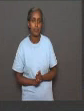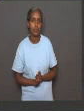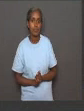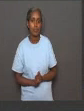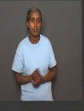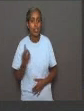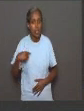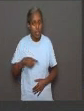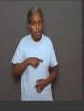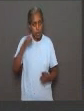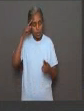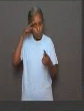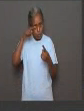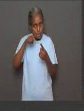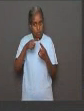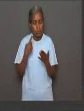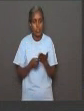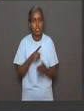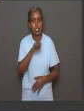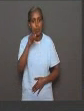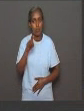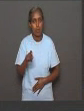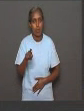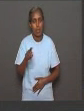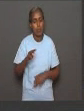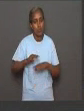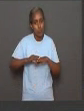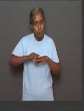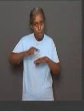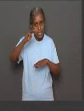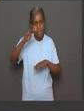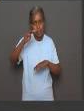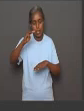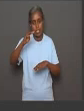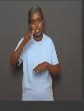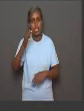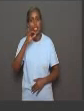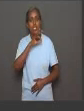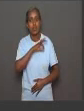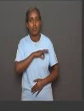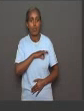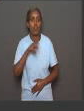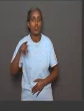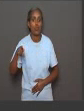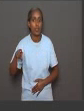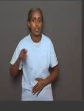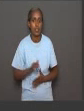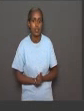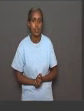Our objective in this problem was to maximize the profit of